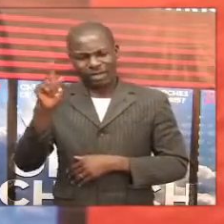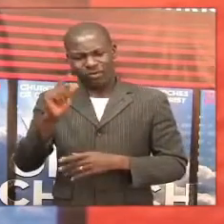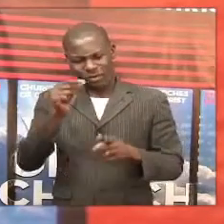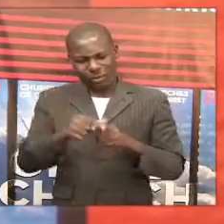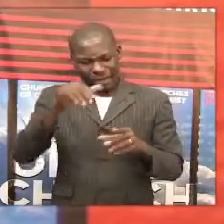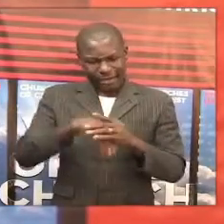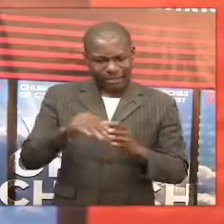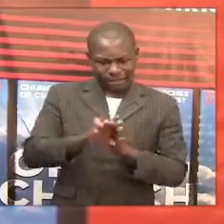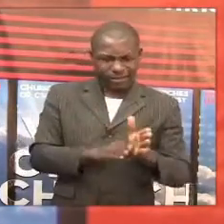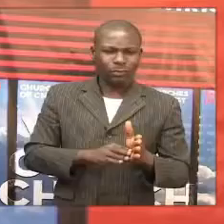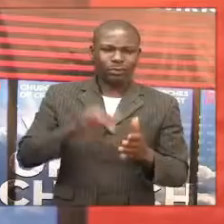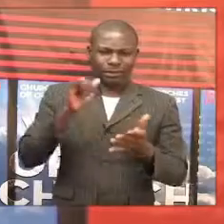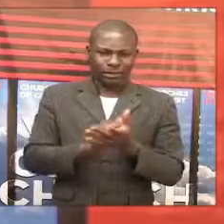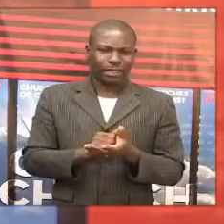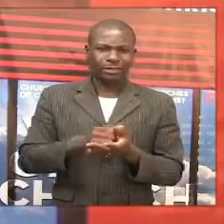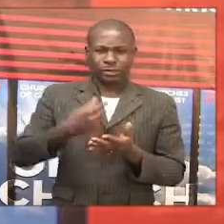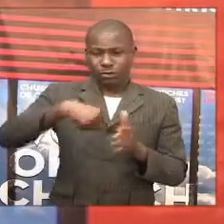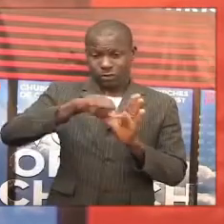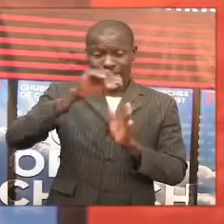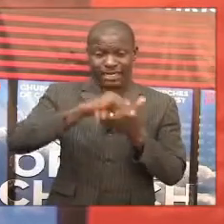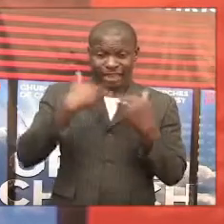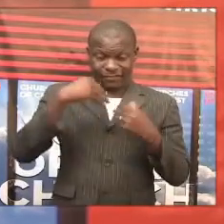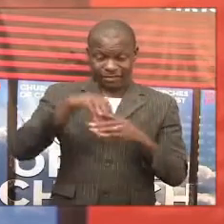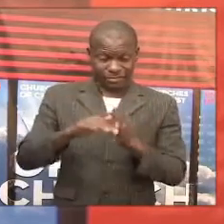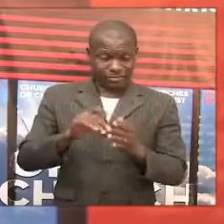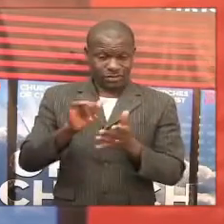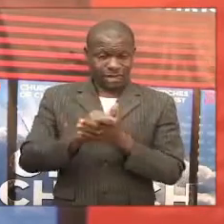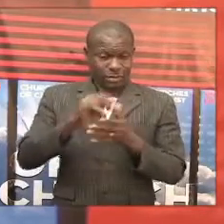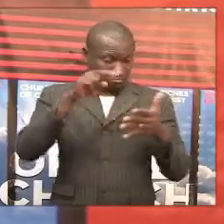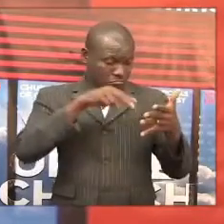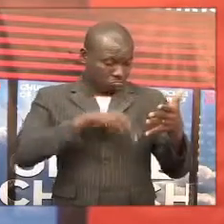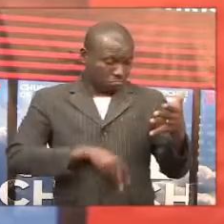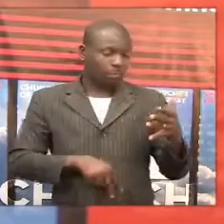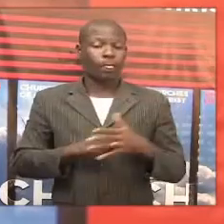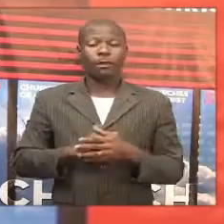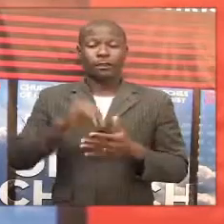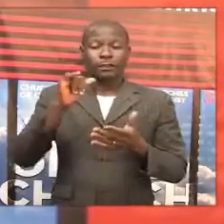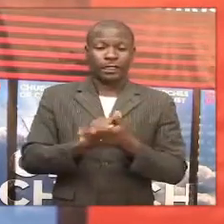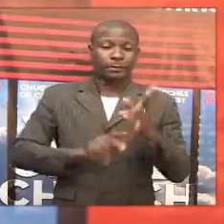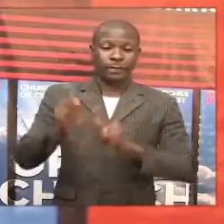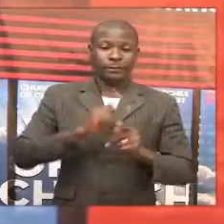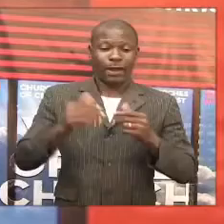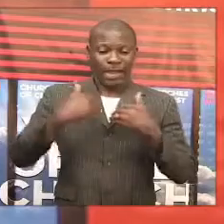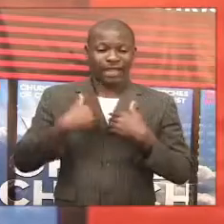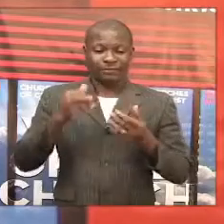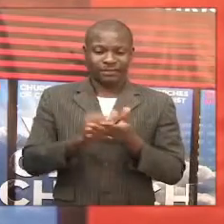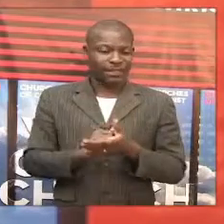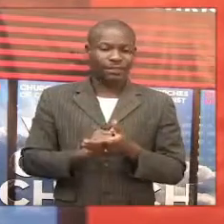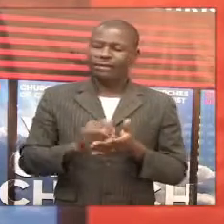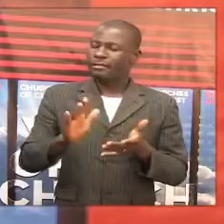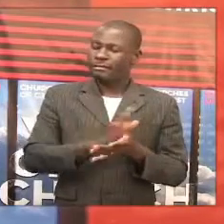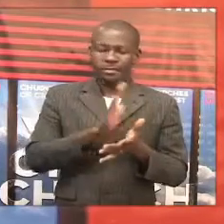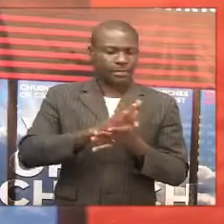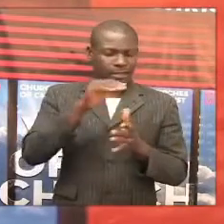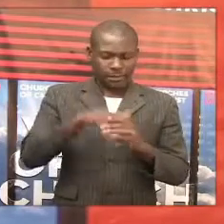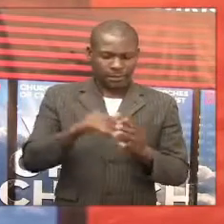wa na de opaso okire no se bible se kwa so memeda na omo sa bible gina so no nkren me